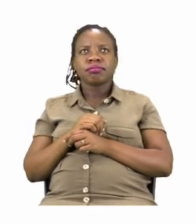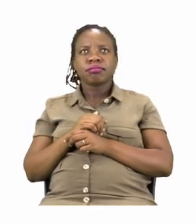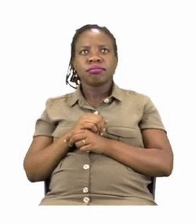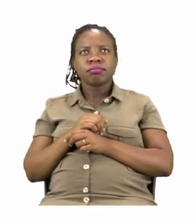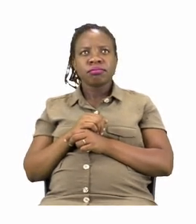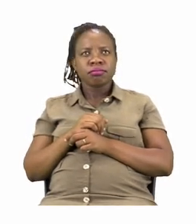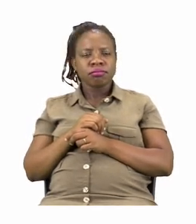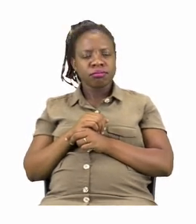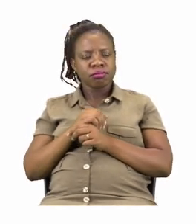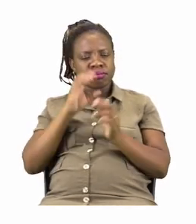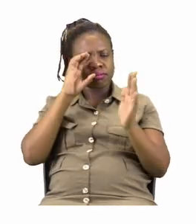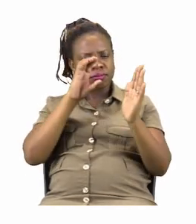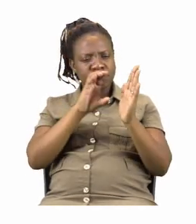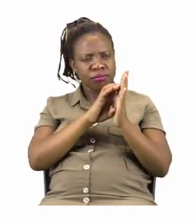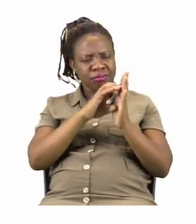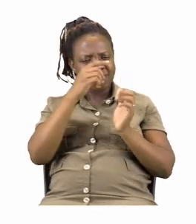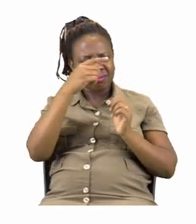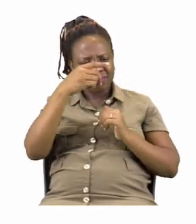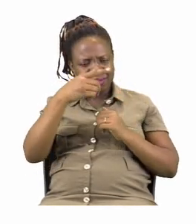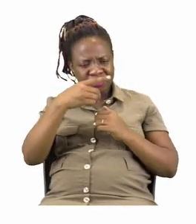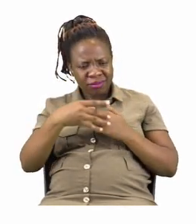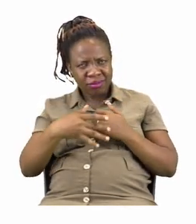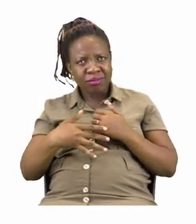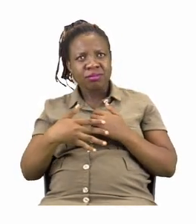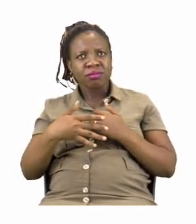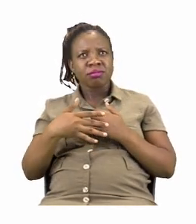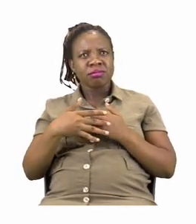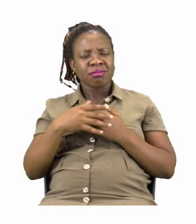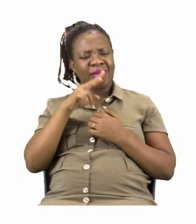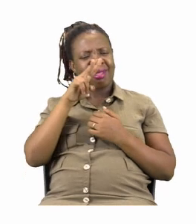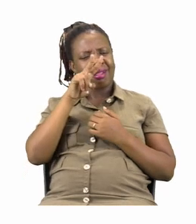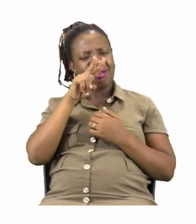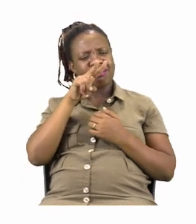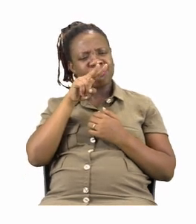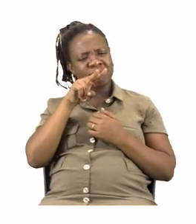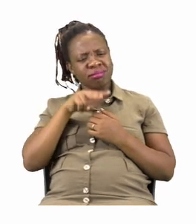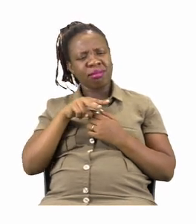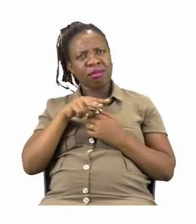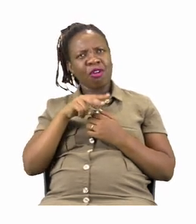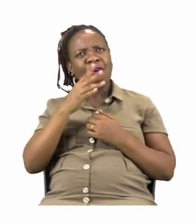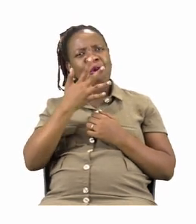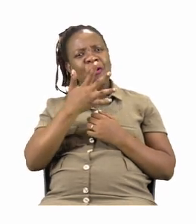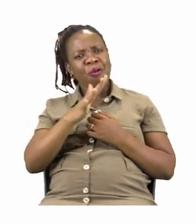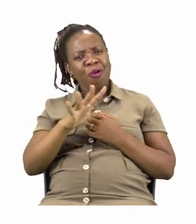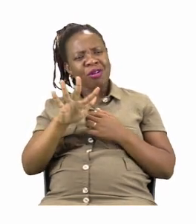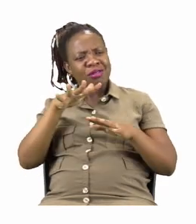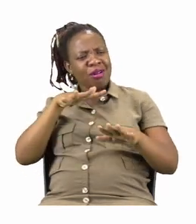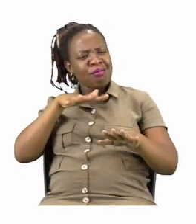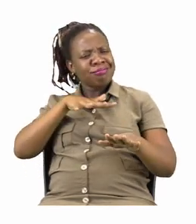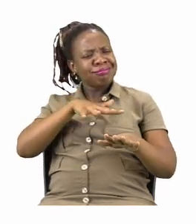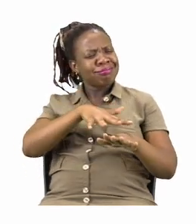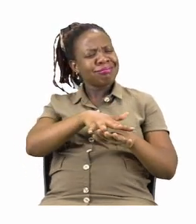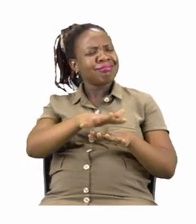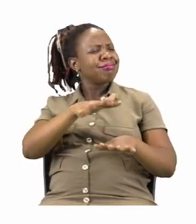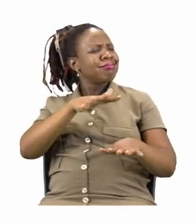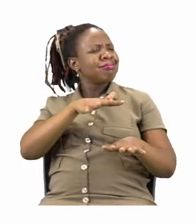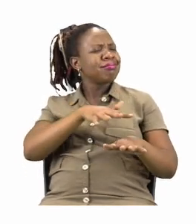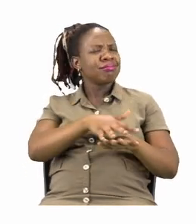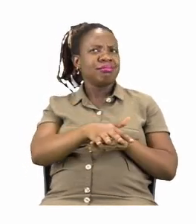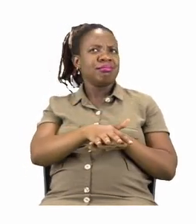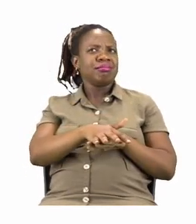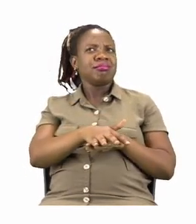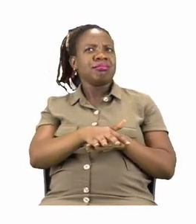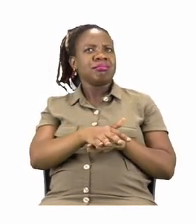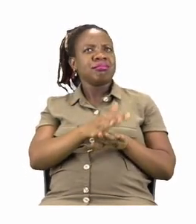each picture. Carefully look at how the water is wasted, and then